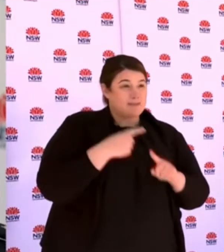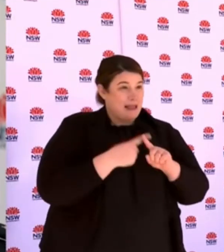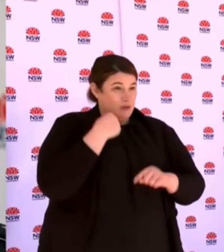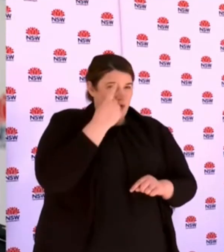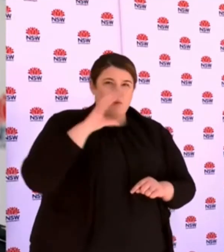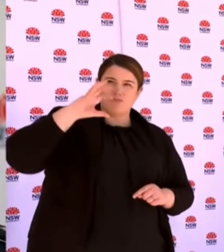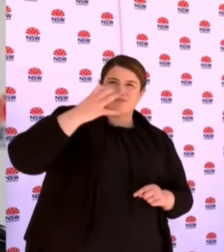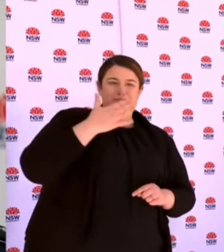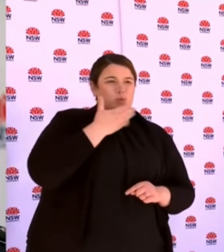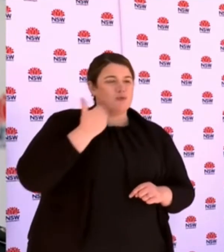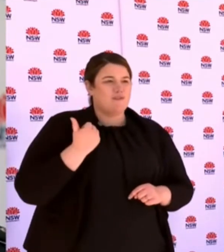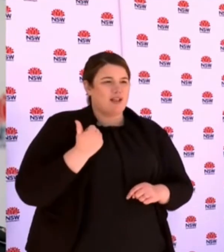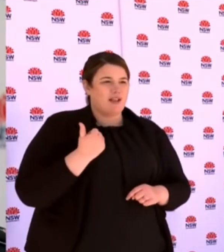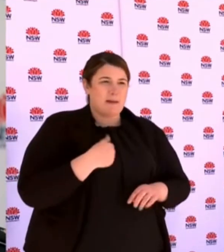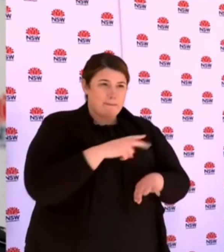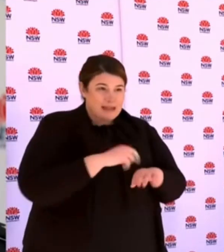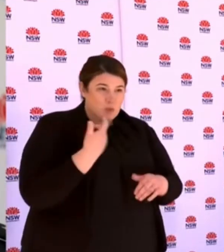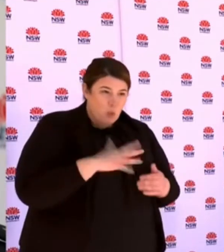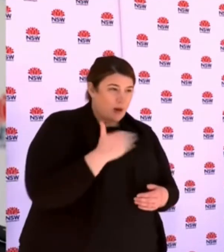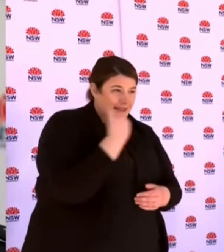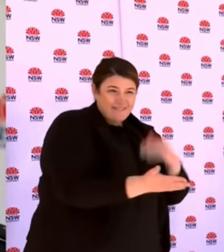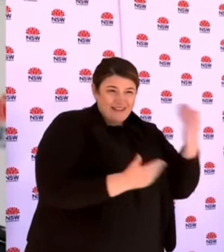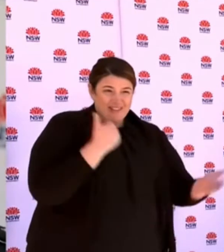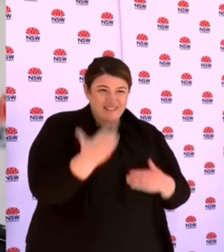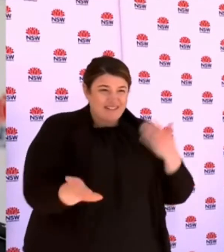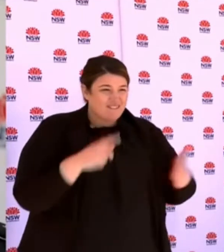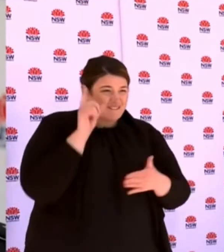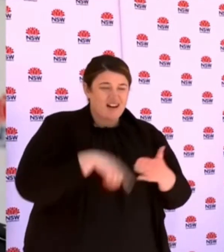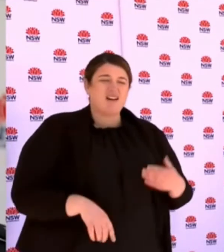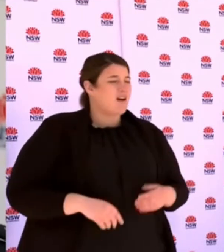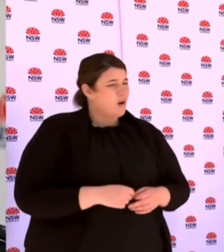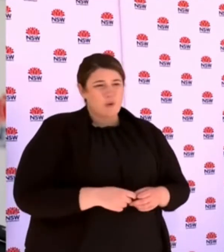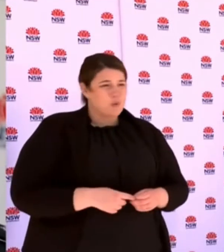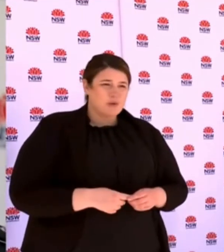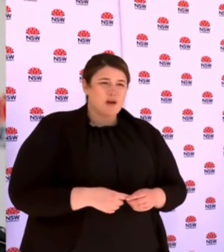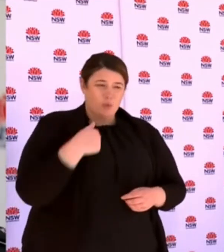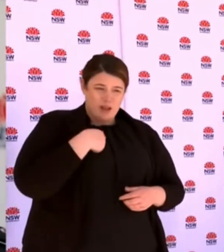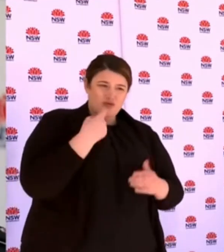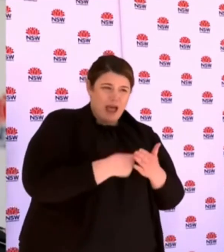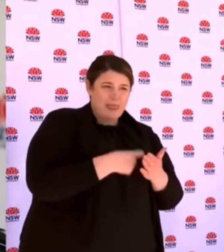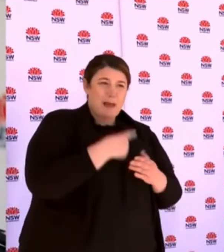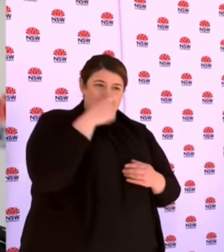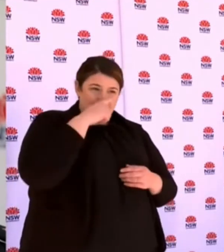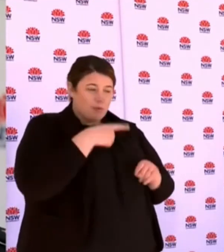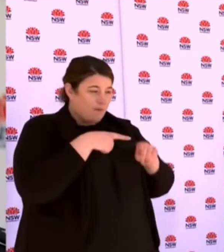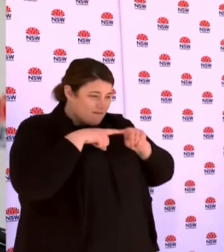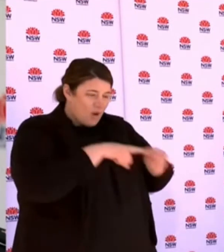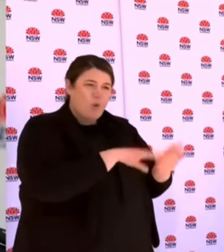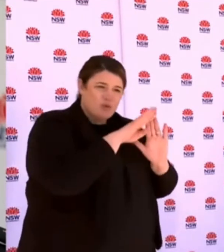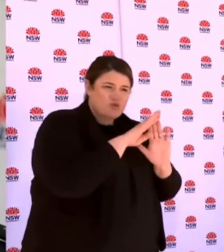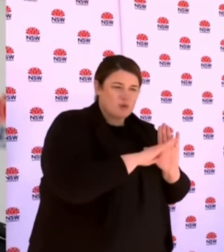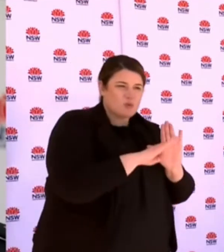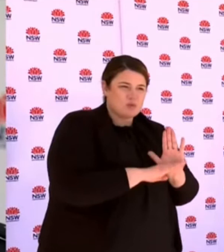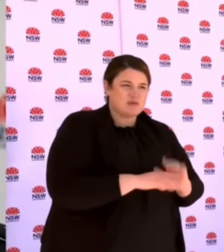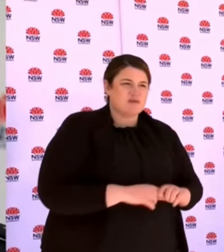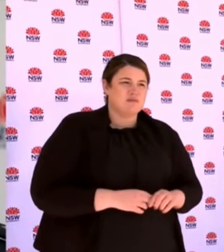tomorrow. Police would much rather not issue personal infringement notice. We would much rather see people comply with public health